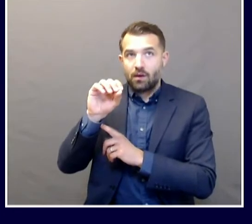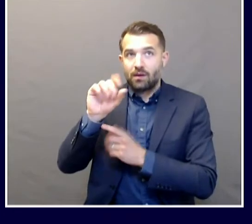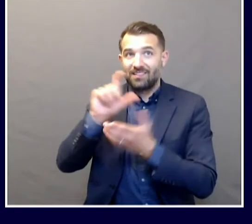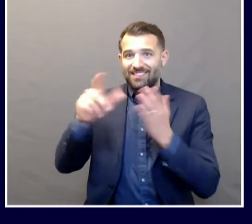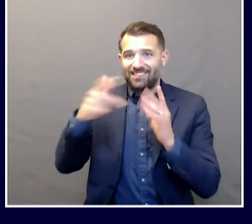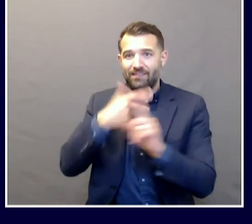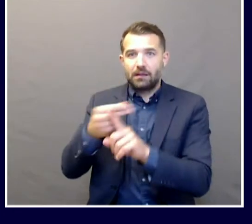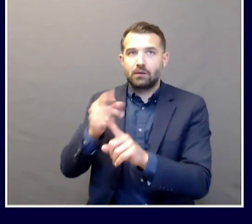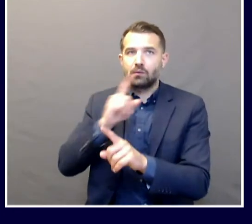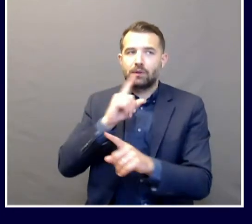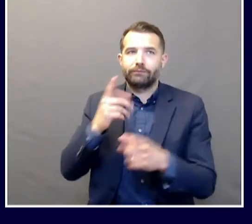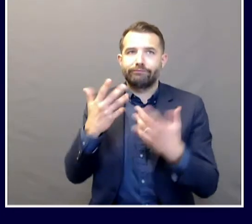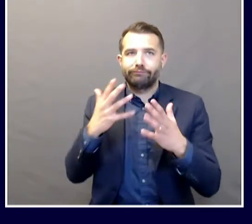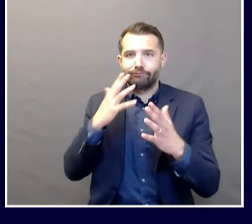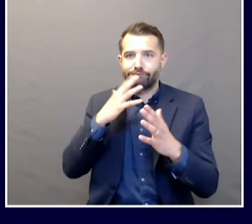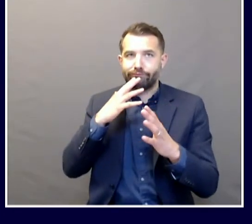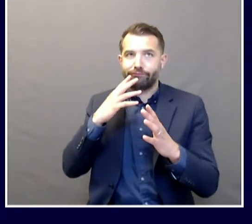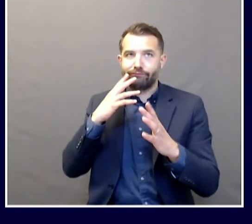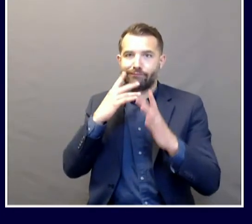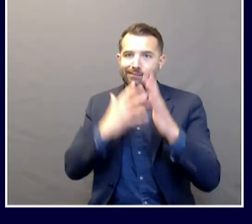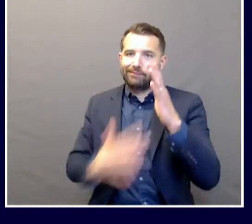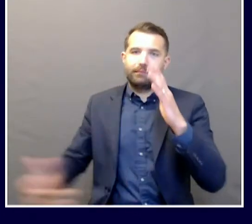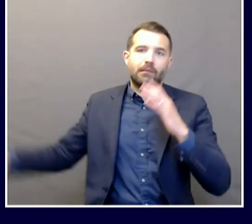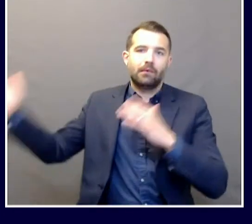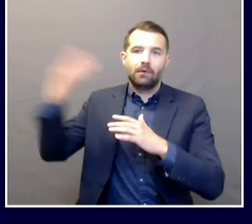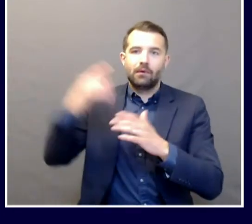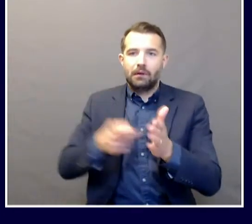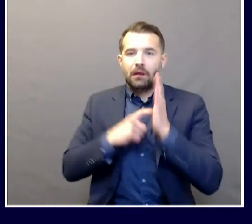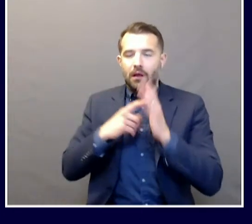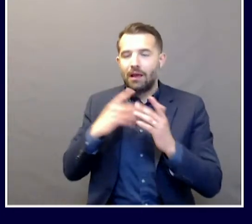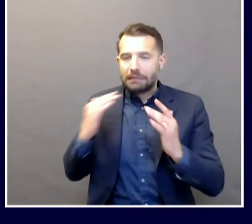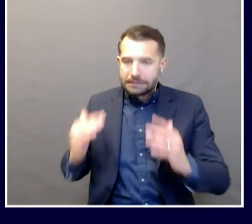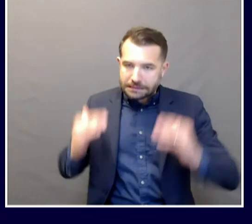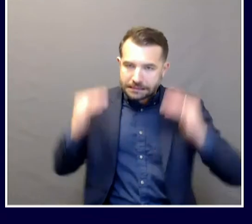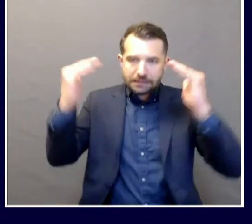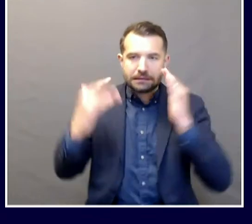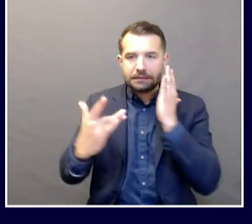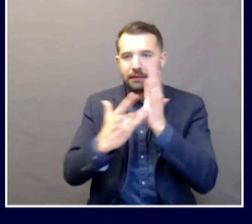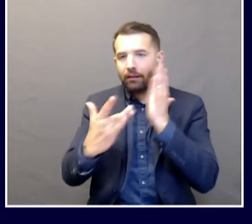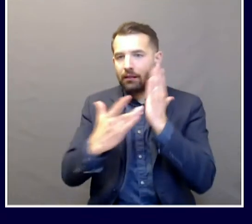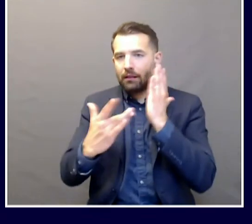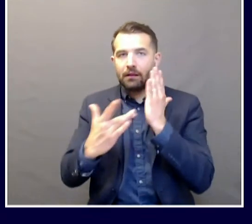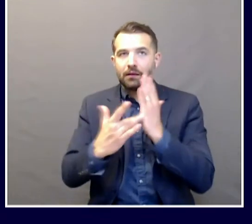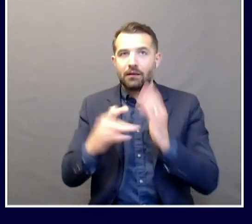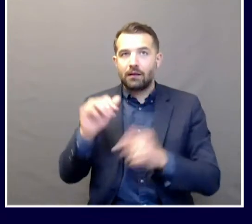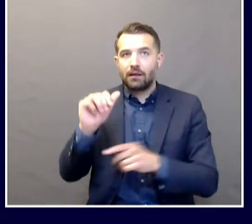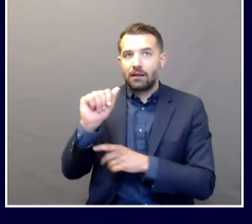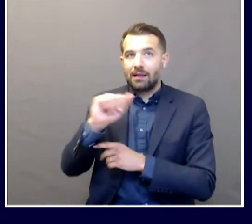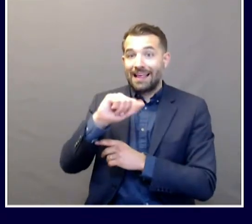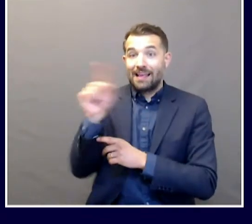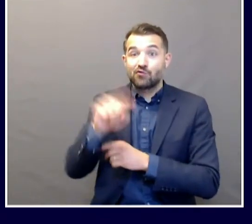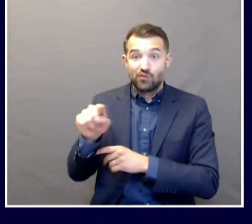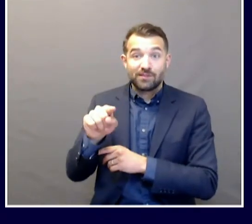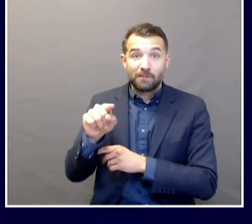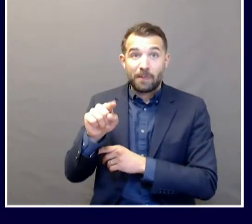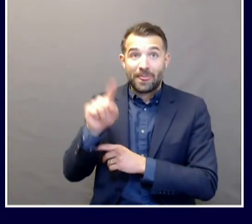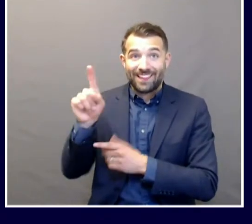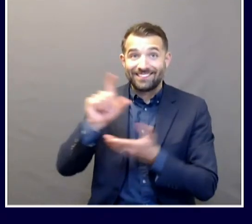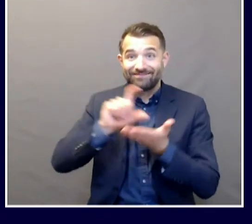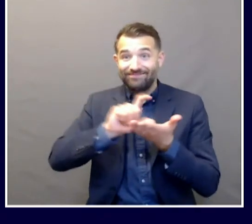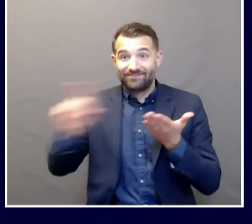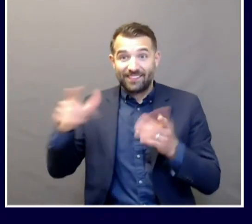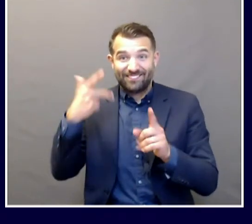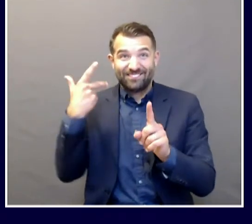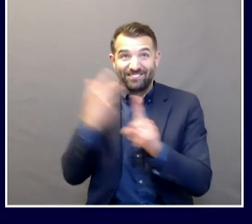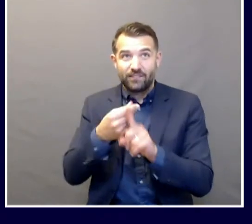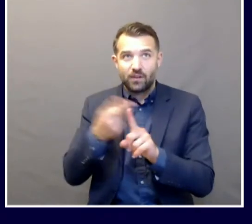the AstraZeneca vaccine, have already been amended so that COVAX and Indian manufacturers are already making them. So as you can see,